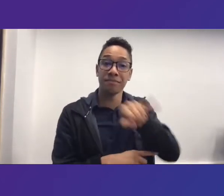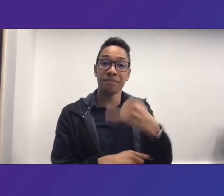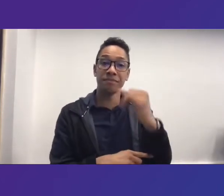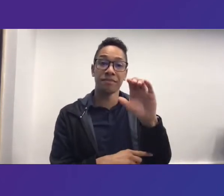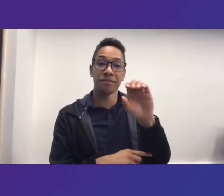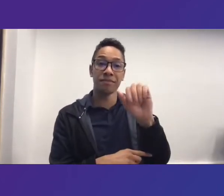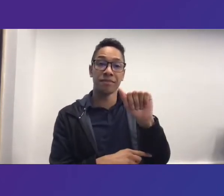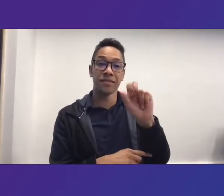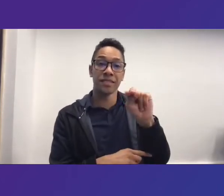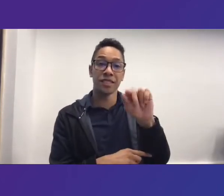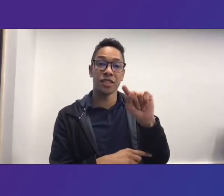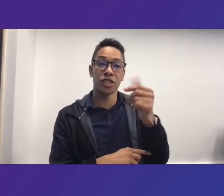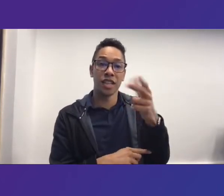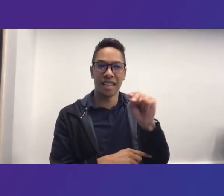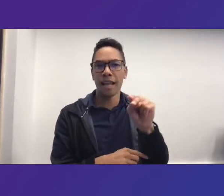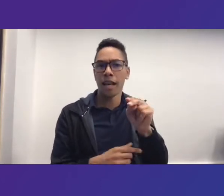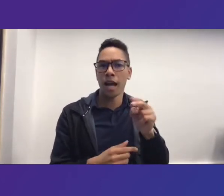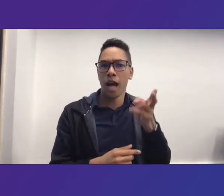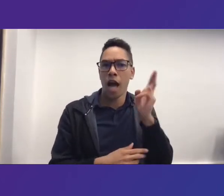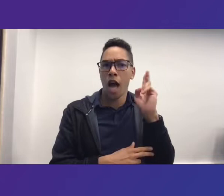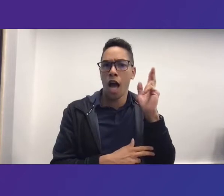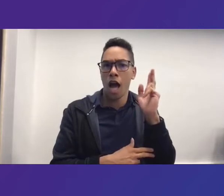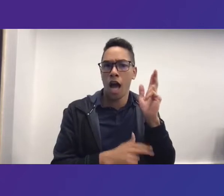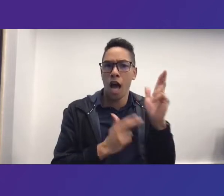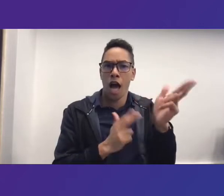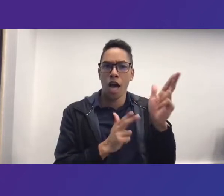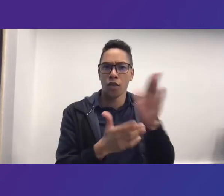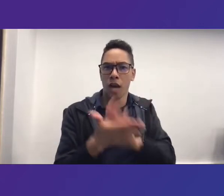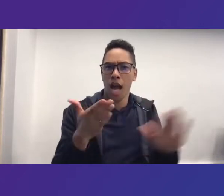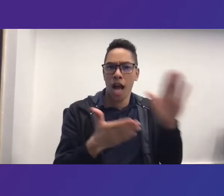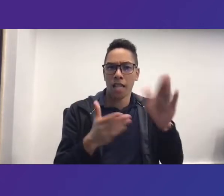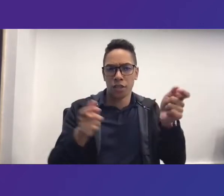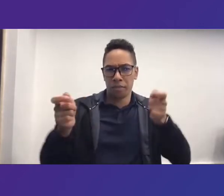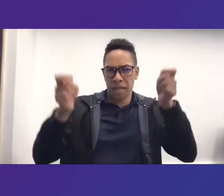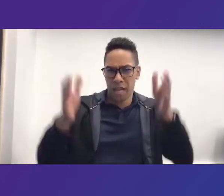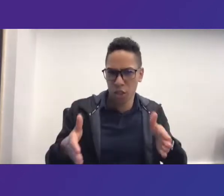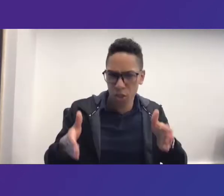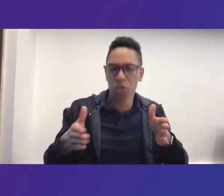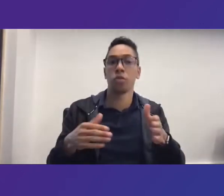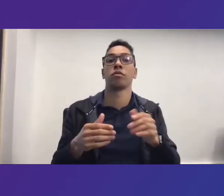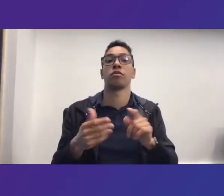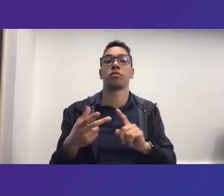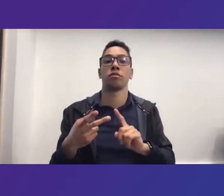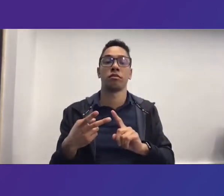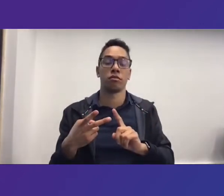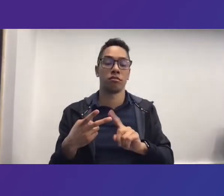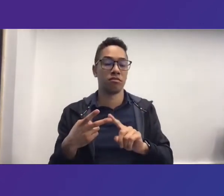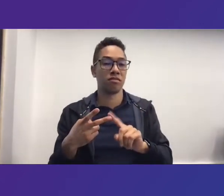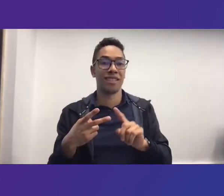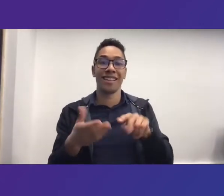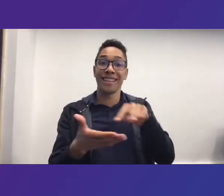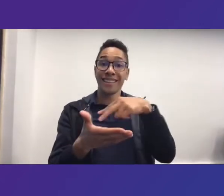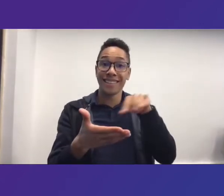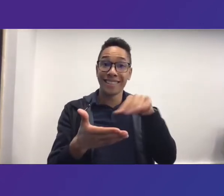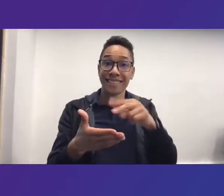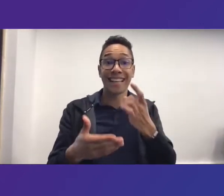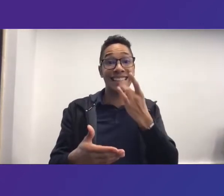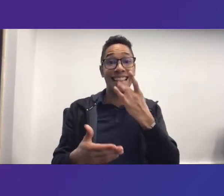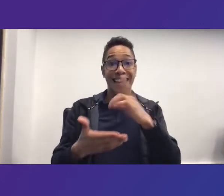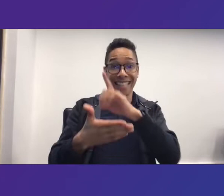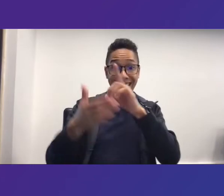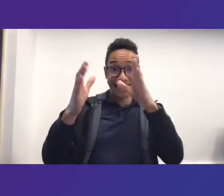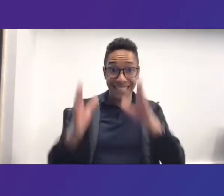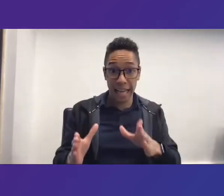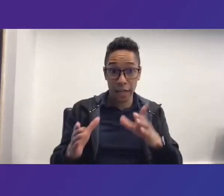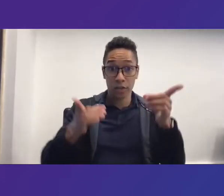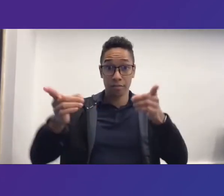Hunter College Manager of Campus and Online Events. Brooke Brown, the Hunter Dance Lighting Designer,